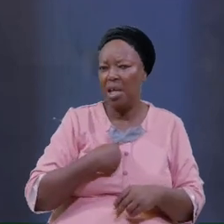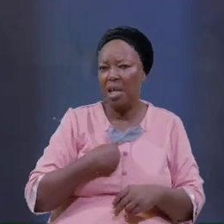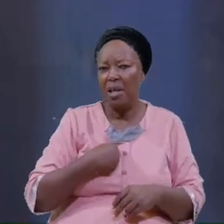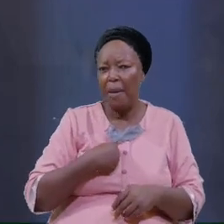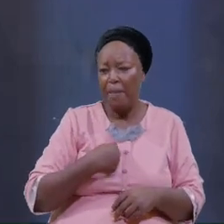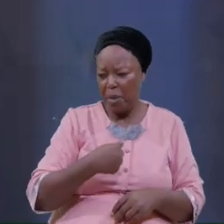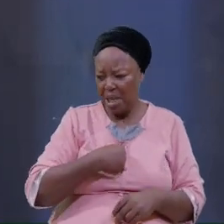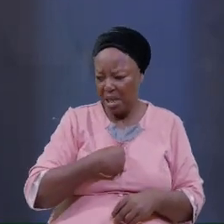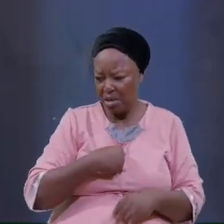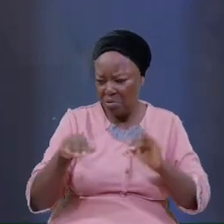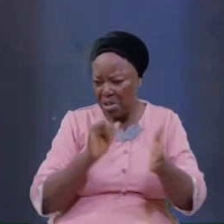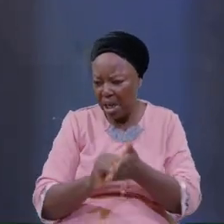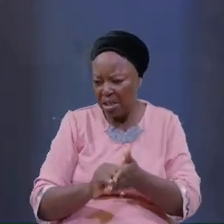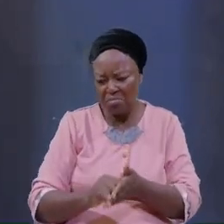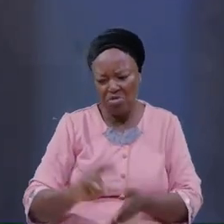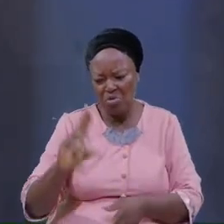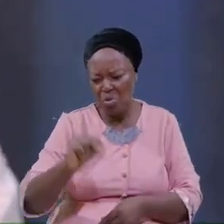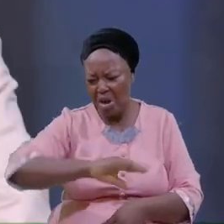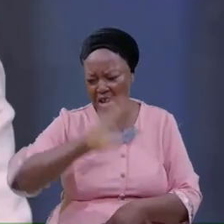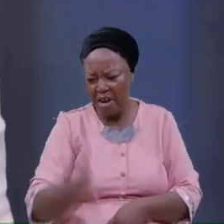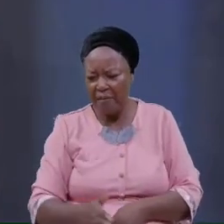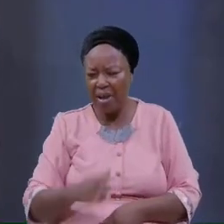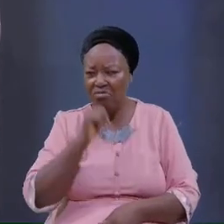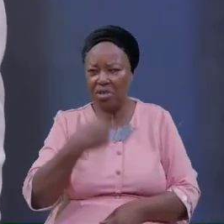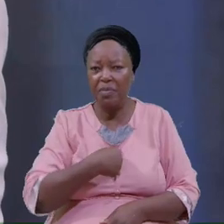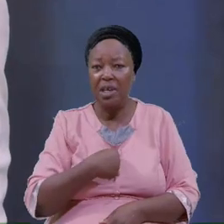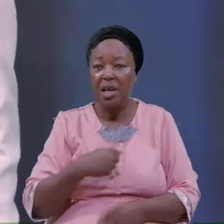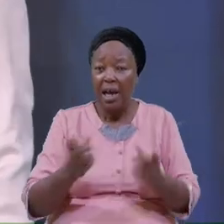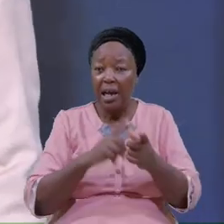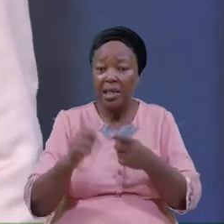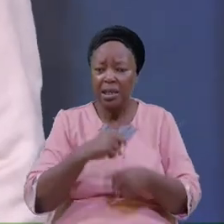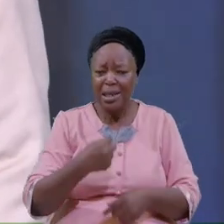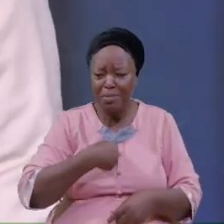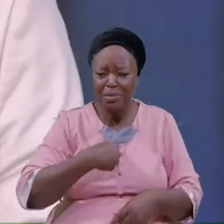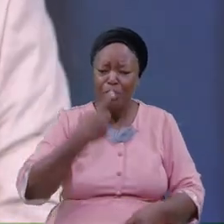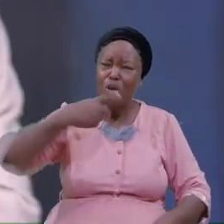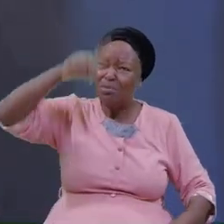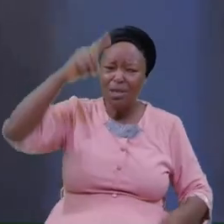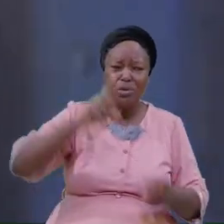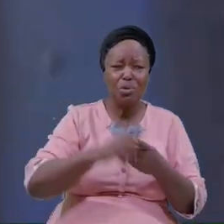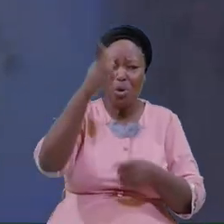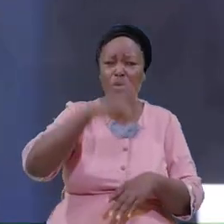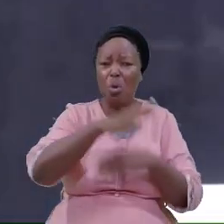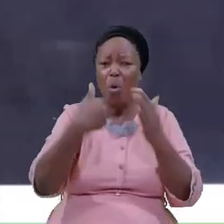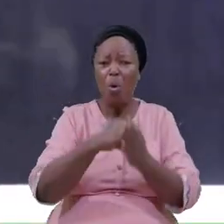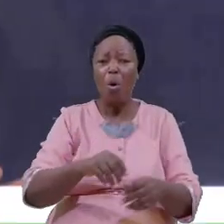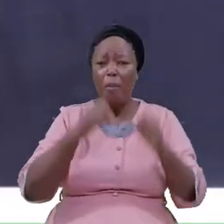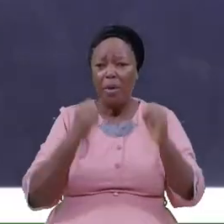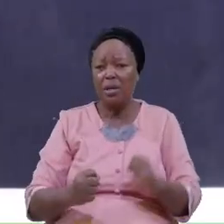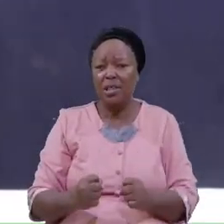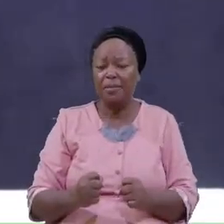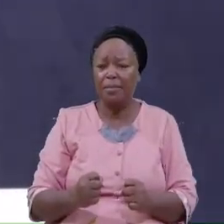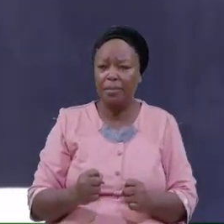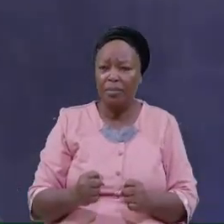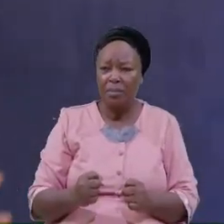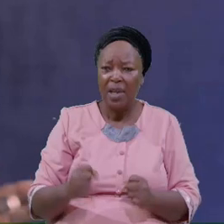que moi, je peux faire une chose pareille? No. Jamais. And then they will say, I swear to God Almighty. Et il dit, je jure au Dieu Tout-Puissant. You